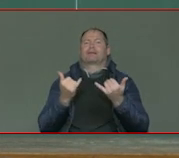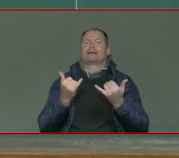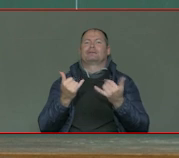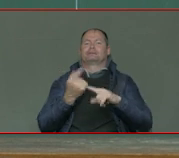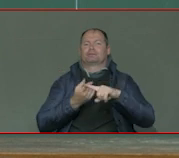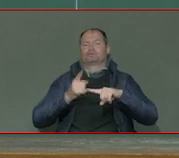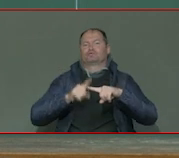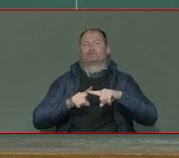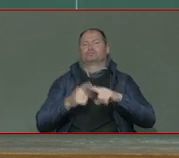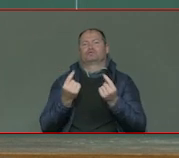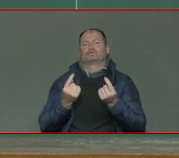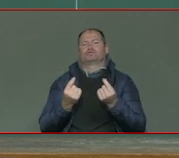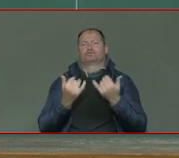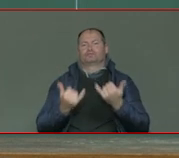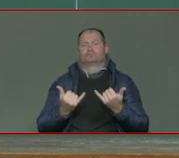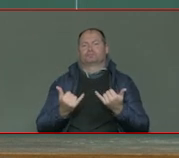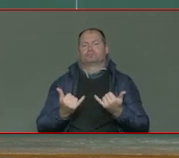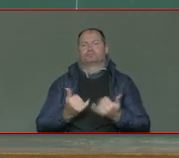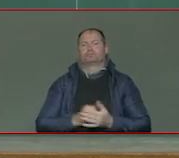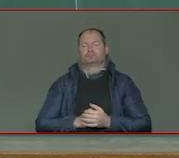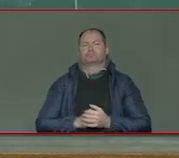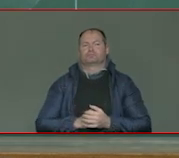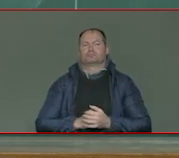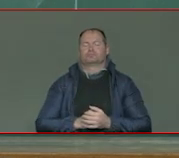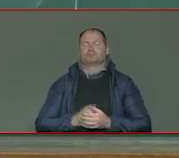of those. We are going to say,